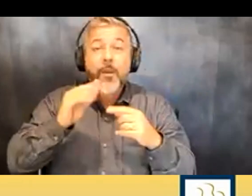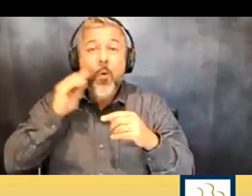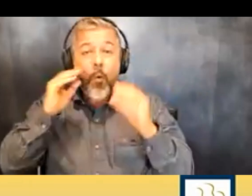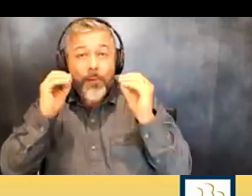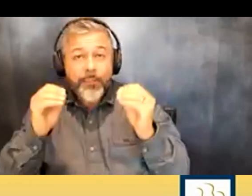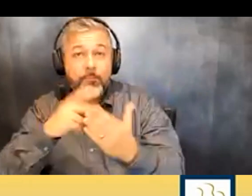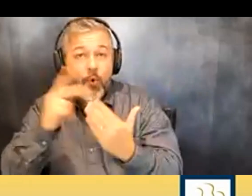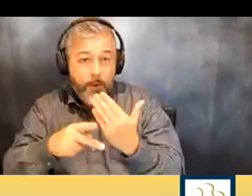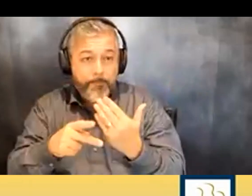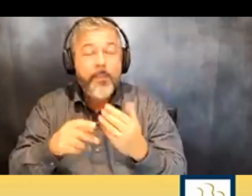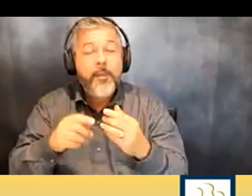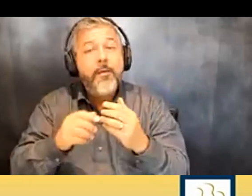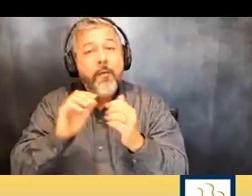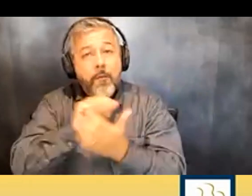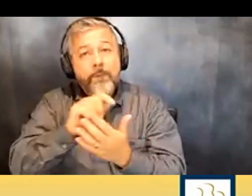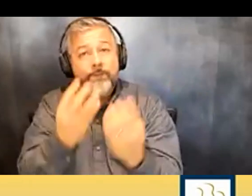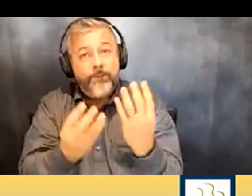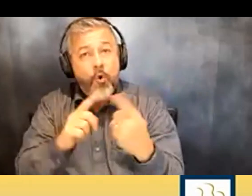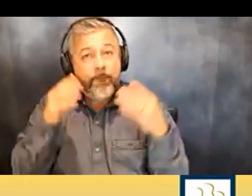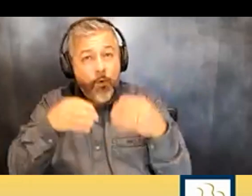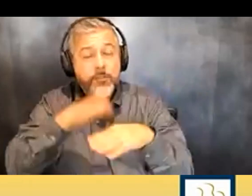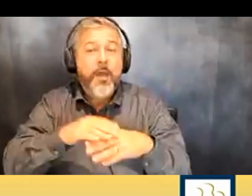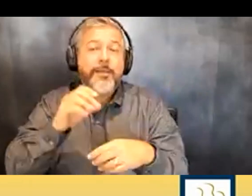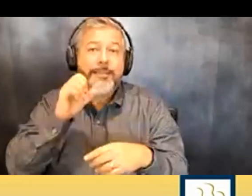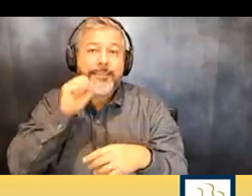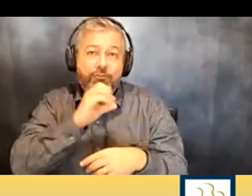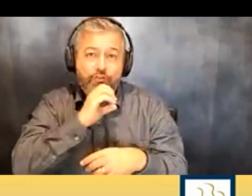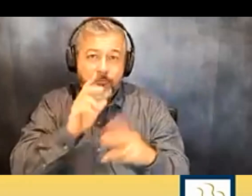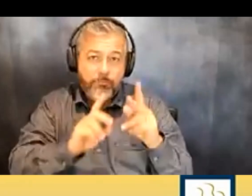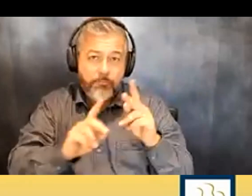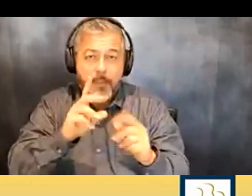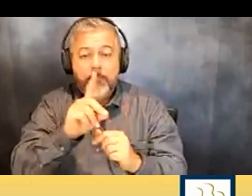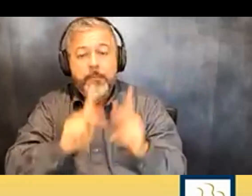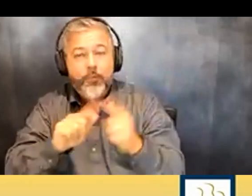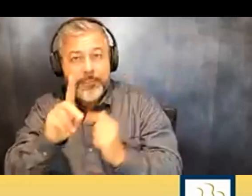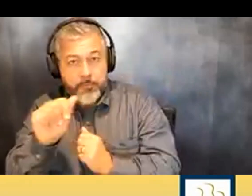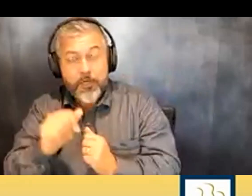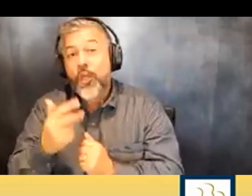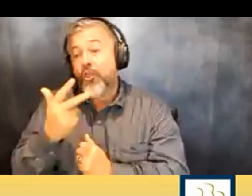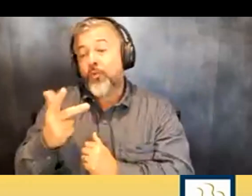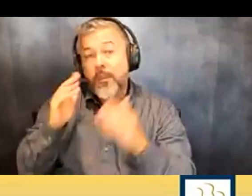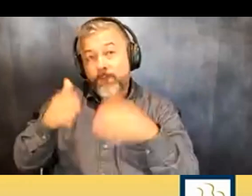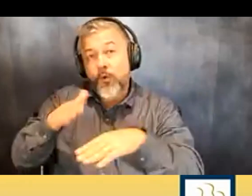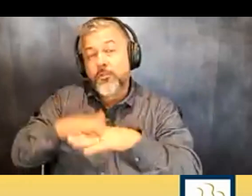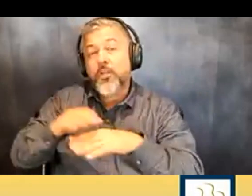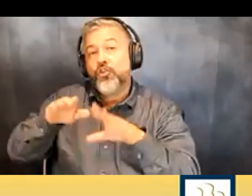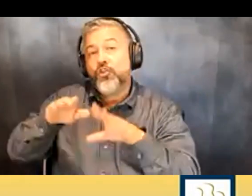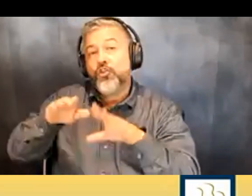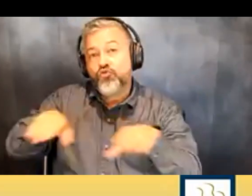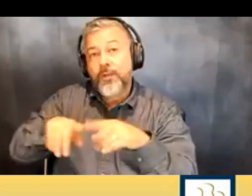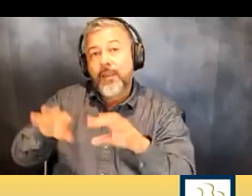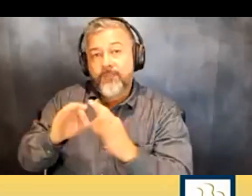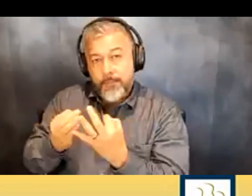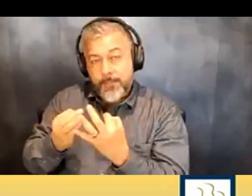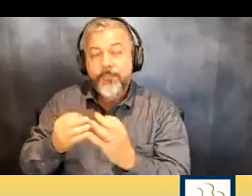aimed at seniors and people with disabilities, and 3 are really aimed at children and families. And at the local level,